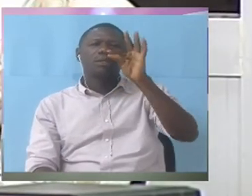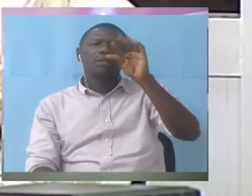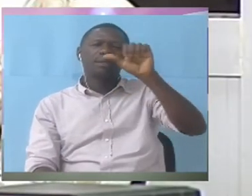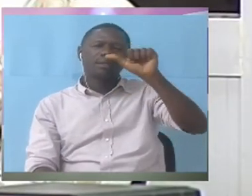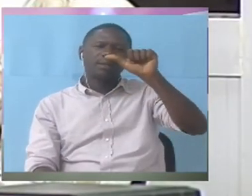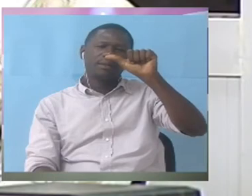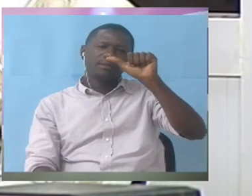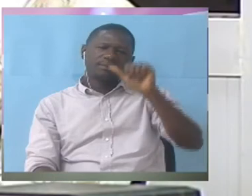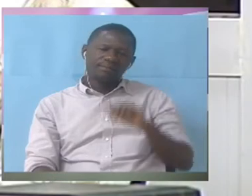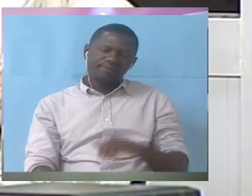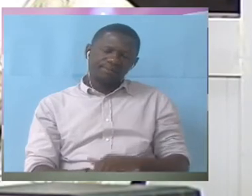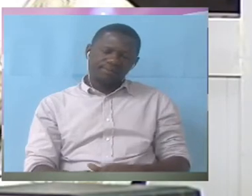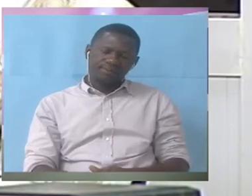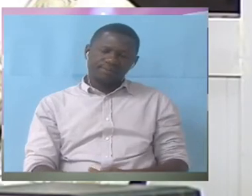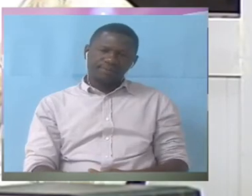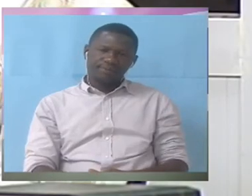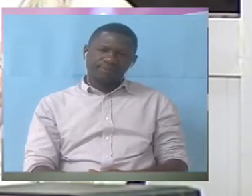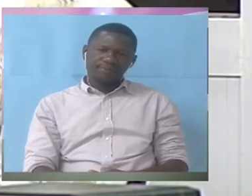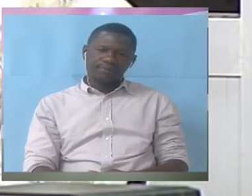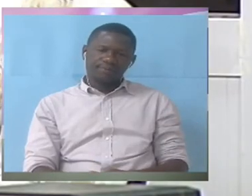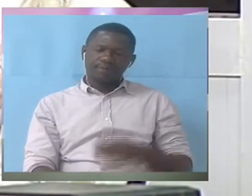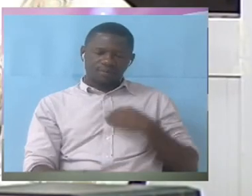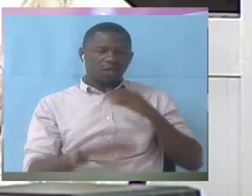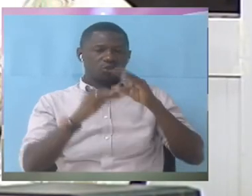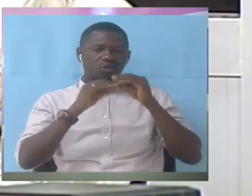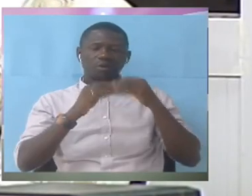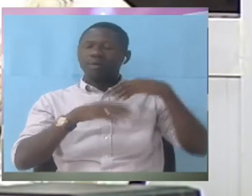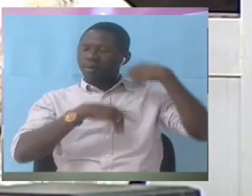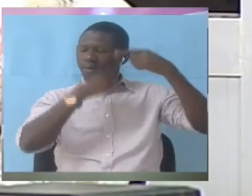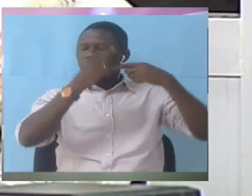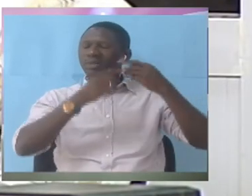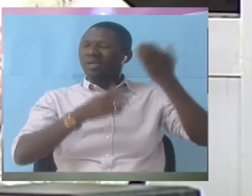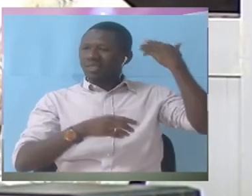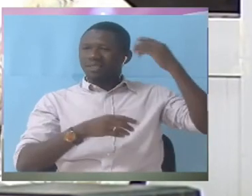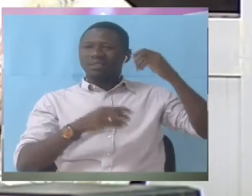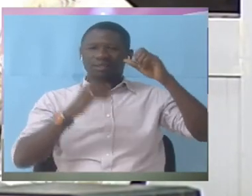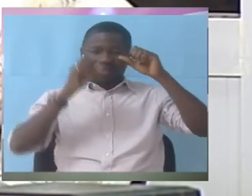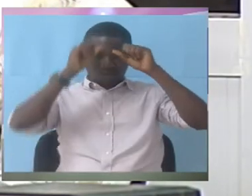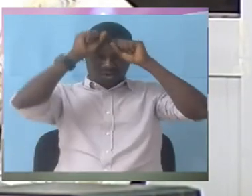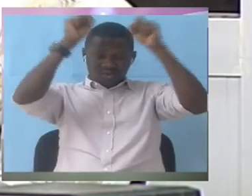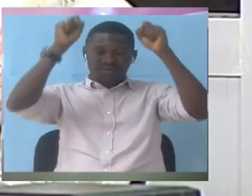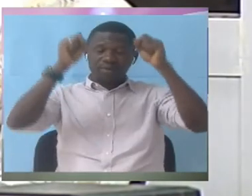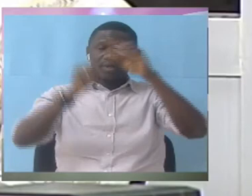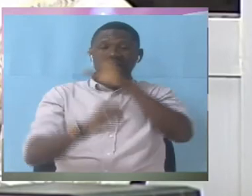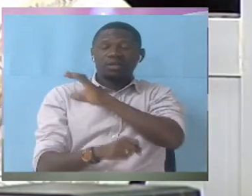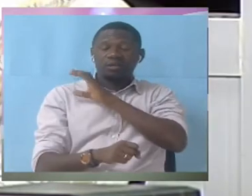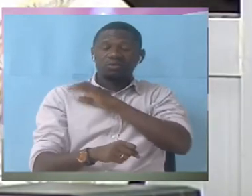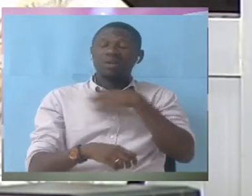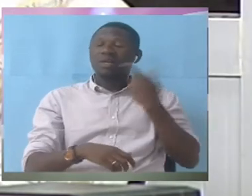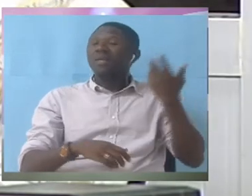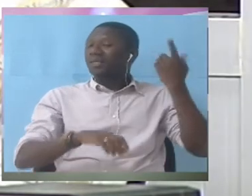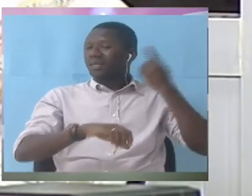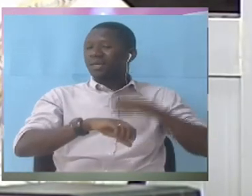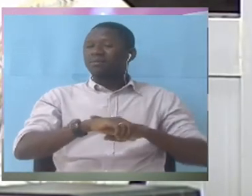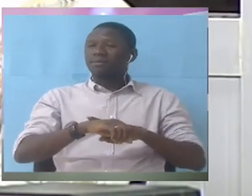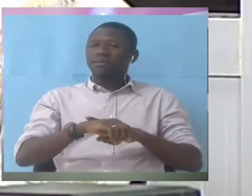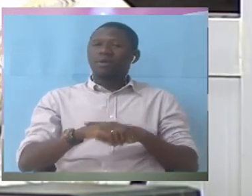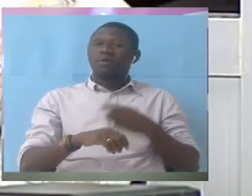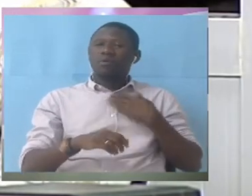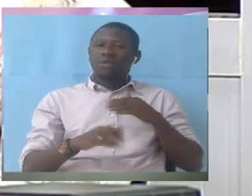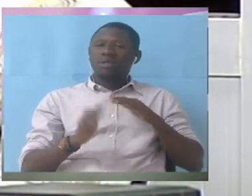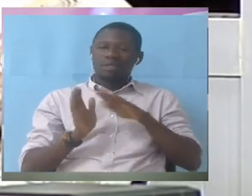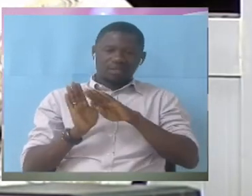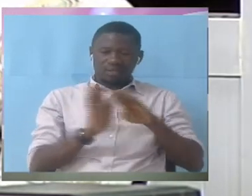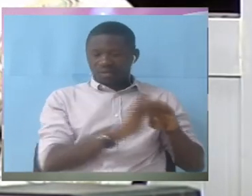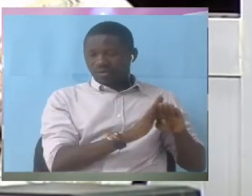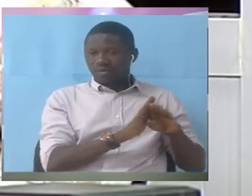I'm talking about the governing council at the time ma nga wax ñi nga xamne ño nekkon ci council with the exception of the